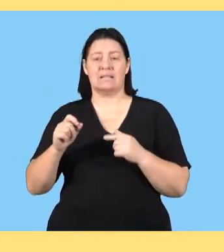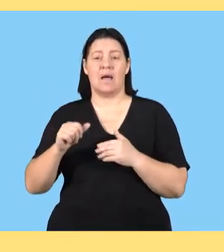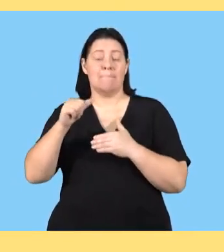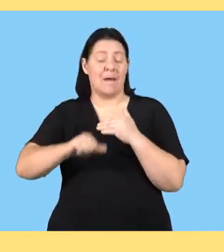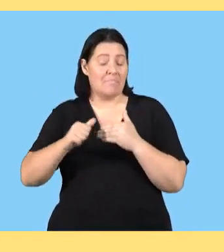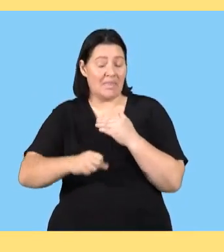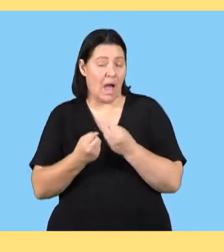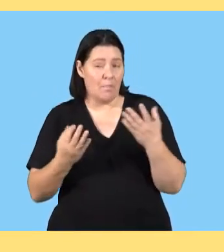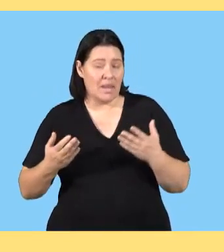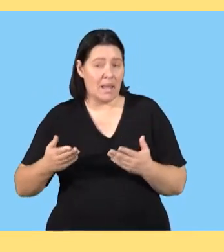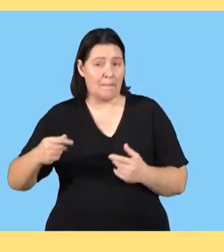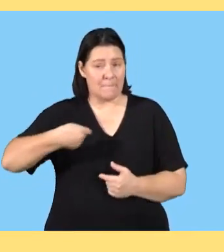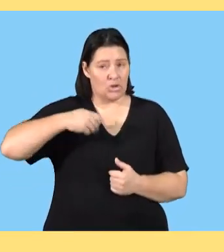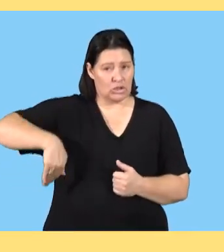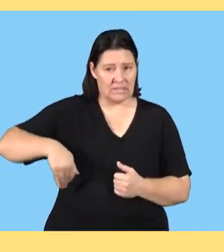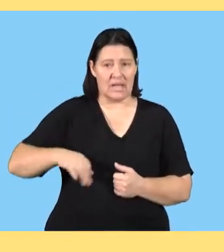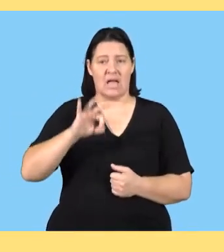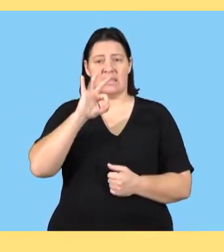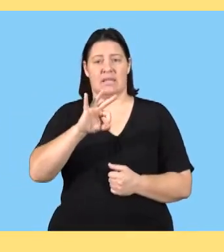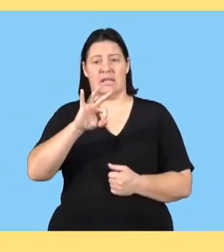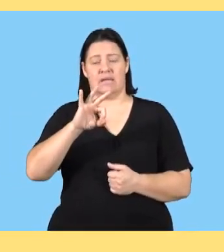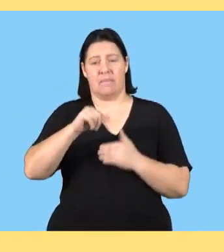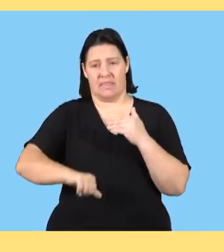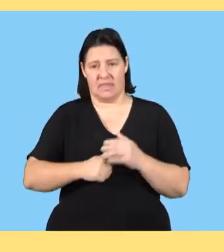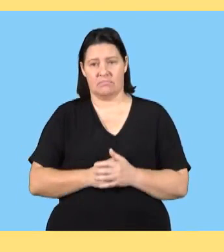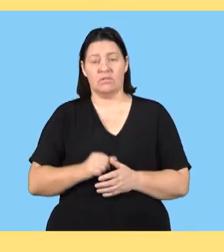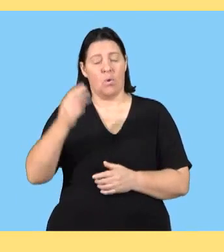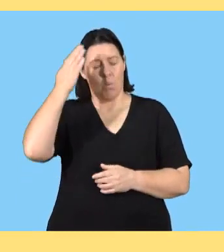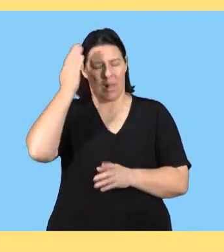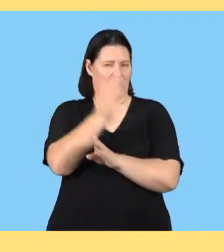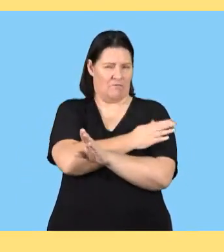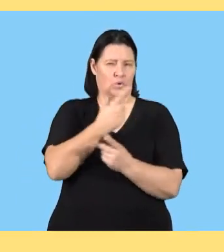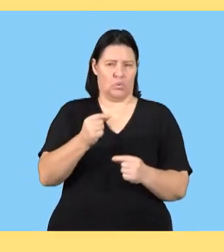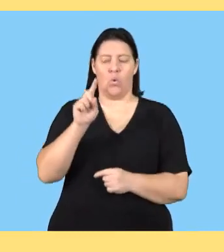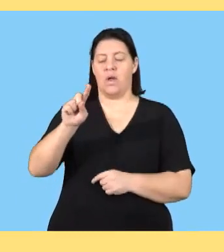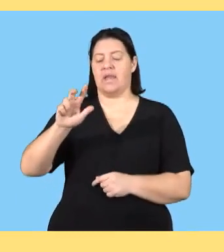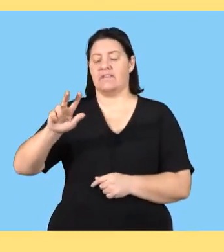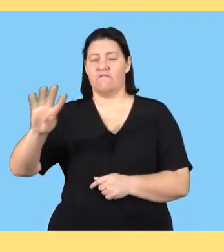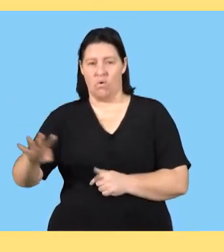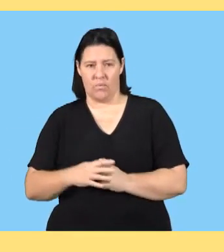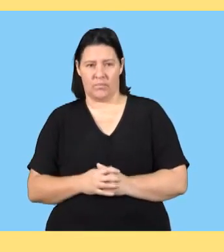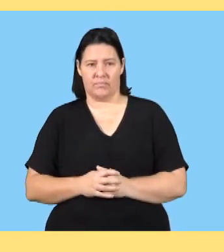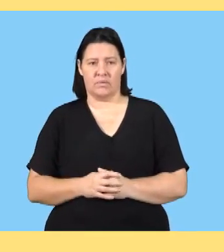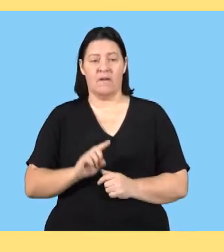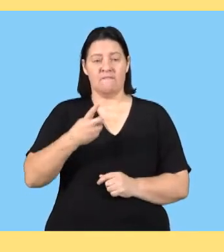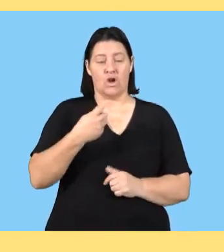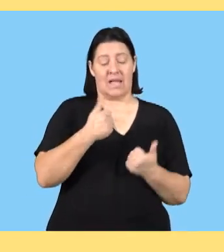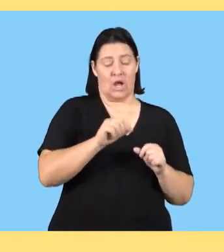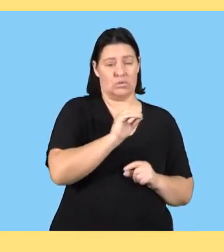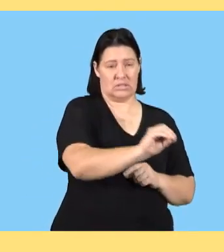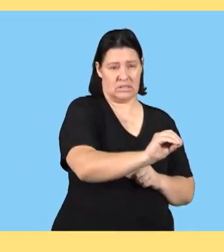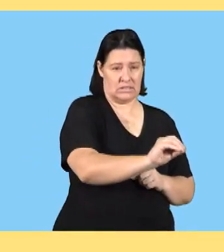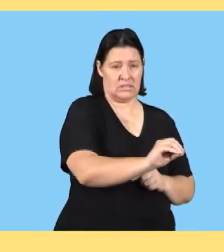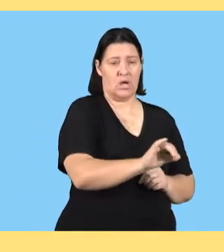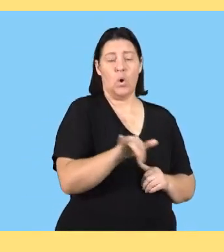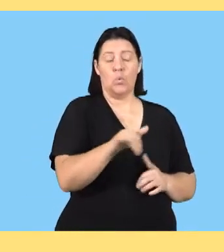your interest is 184. I'll come here on the first account debited. Which